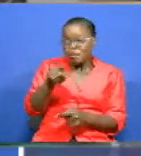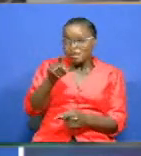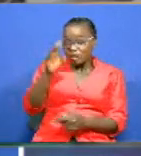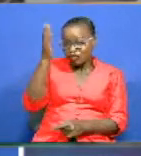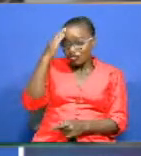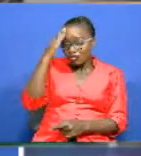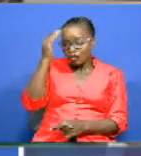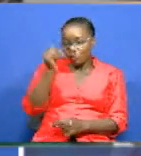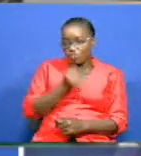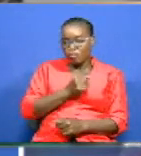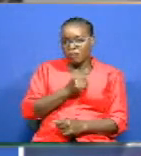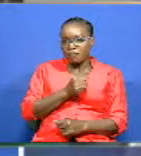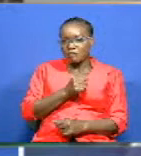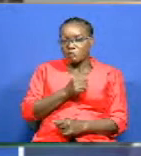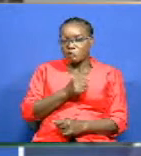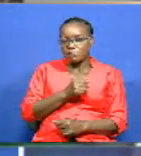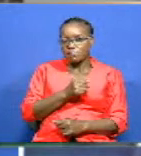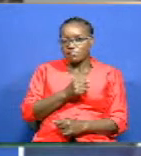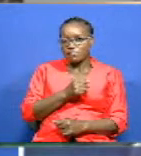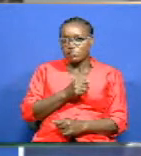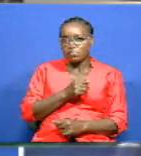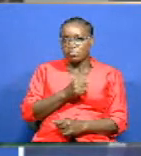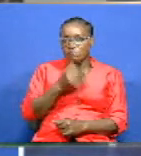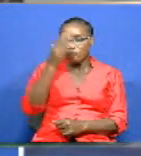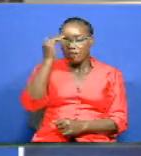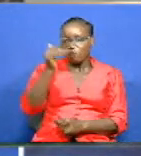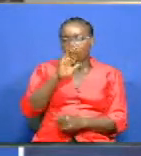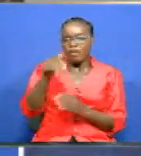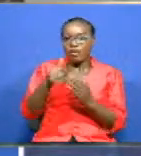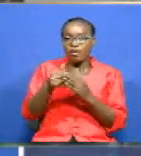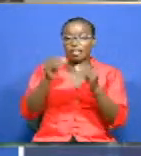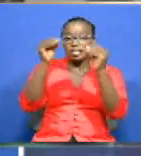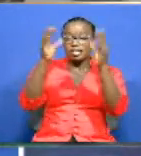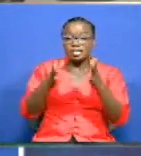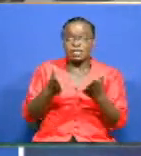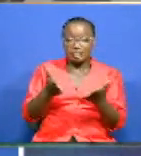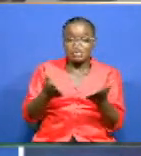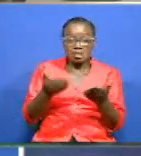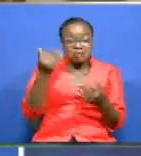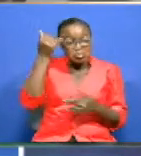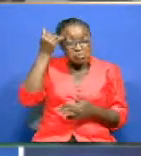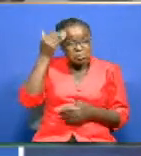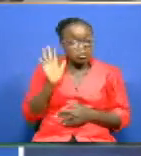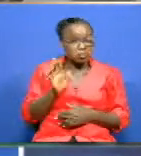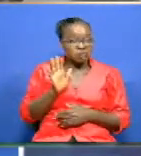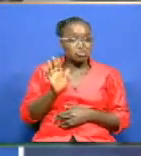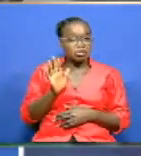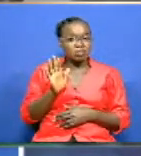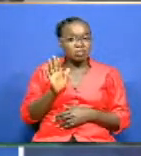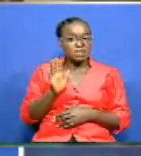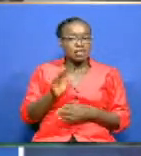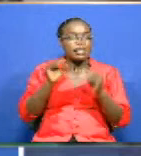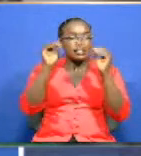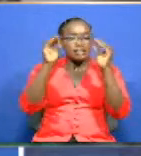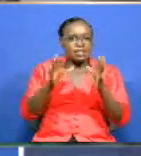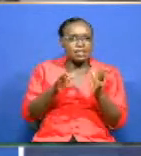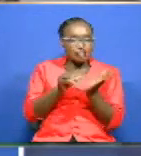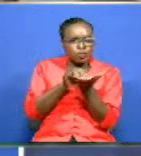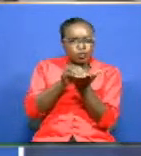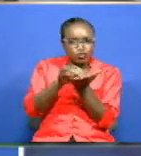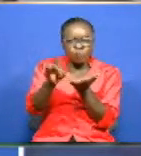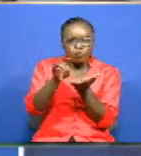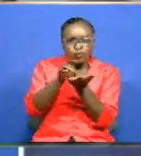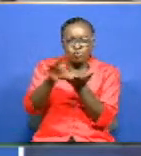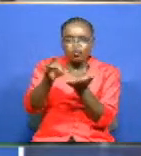mwenyewe. Kwa sababu zote na walimu walo hapa hatufahamu ni kwa nini walimu anatolewa chamani.